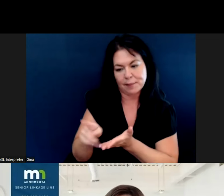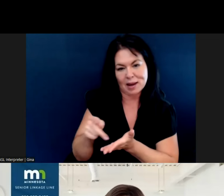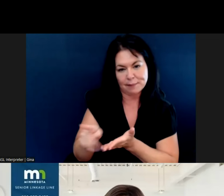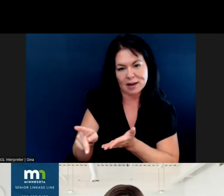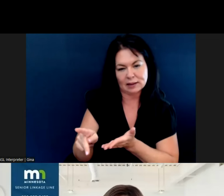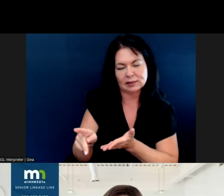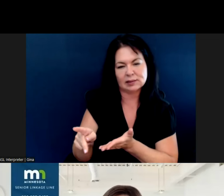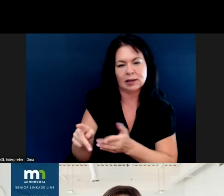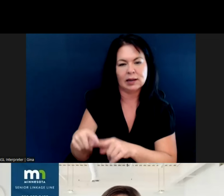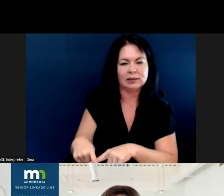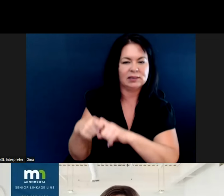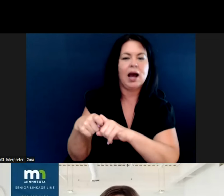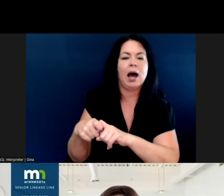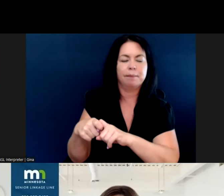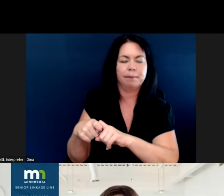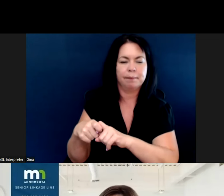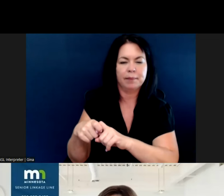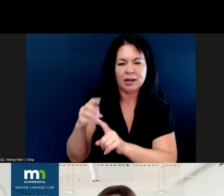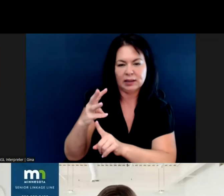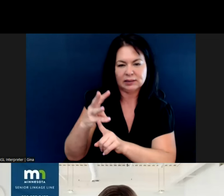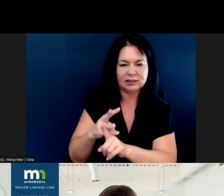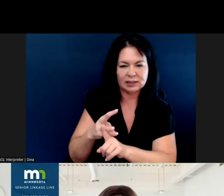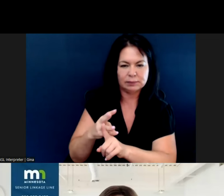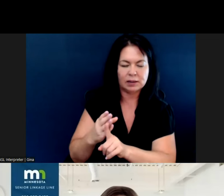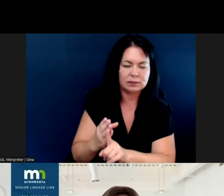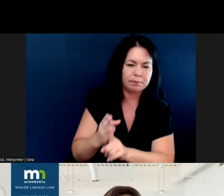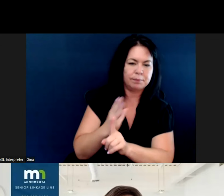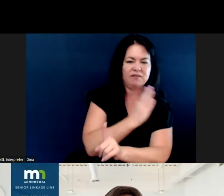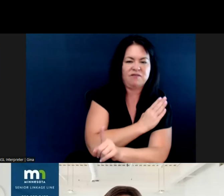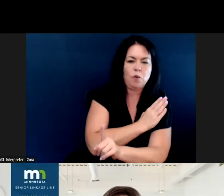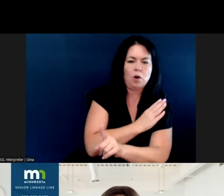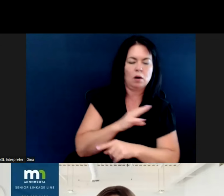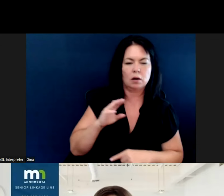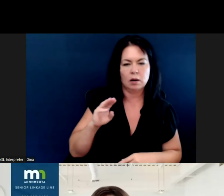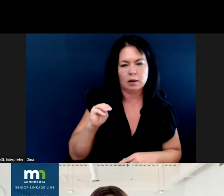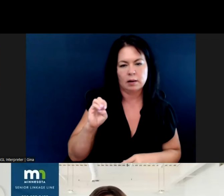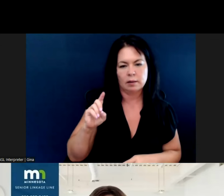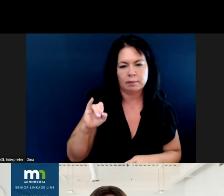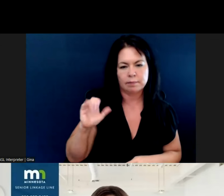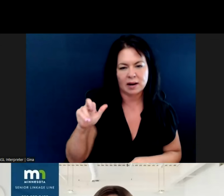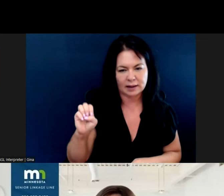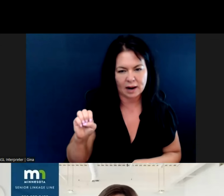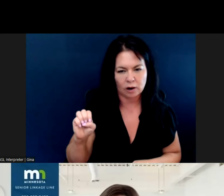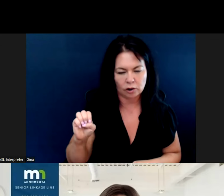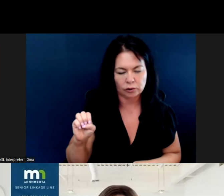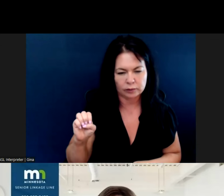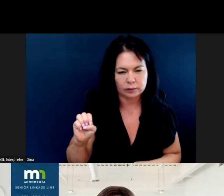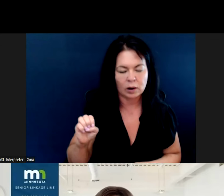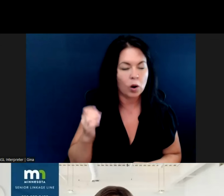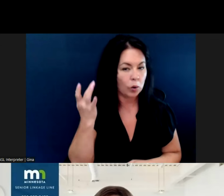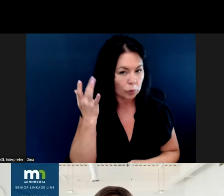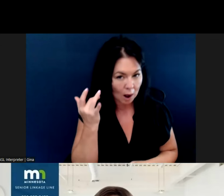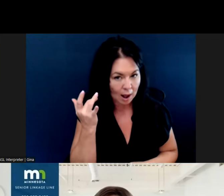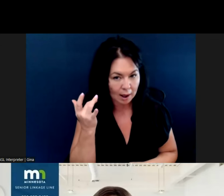months prior to beginning your enrollment in Medicare. The reason being is that if you don't stop